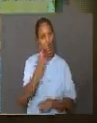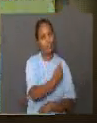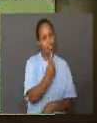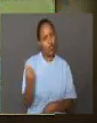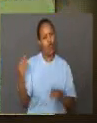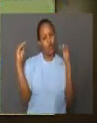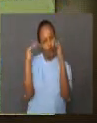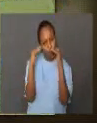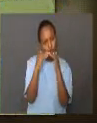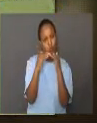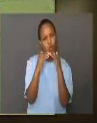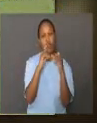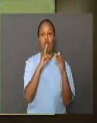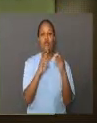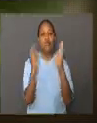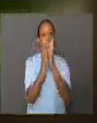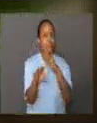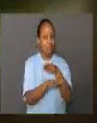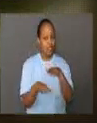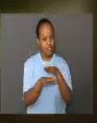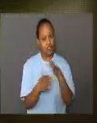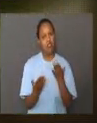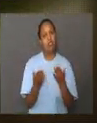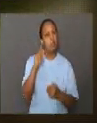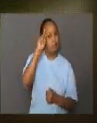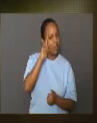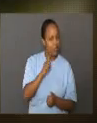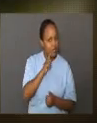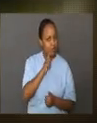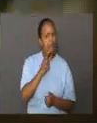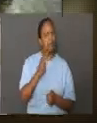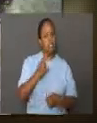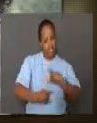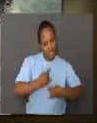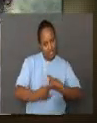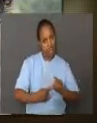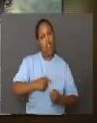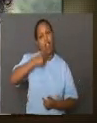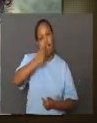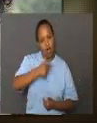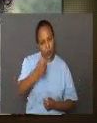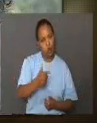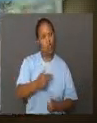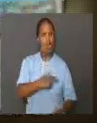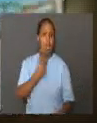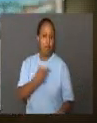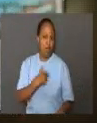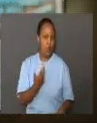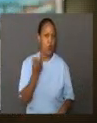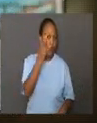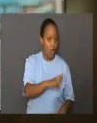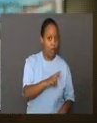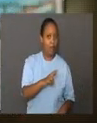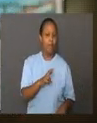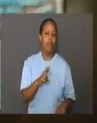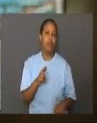is equal under the law, regardless of gender, race, language, religion, or